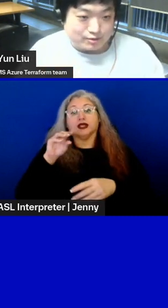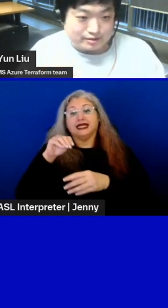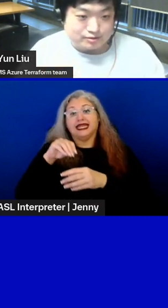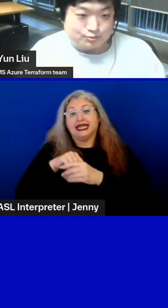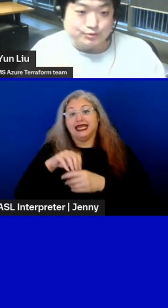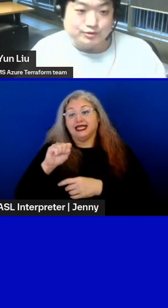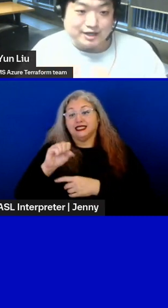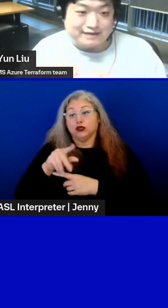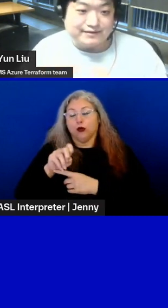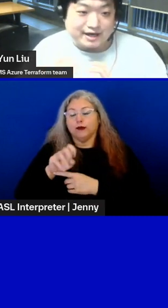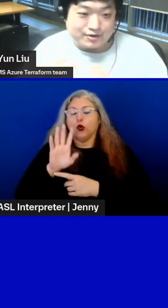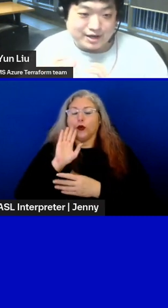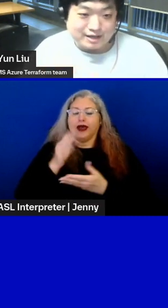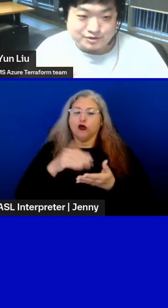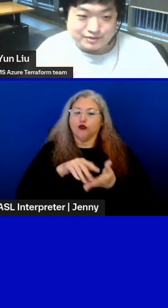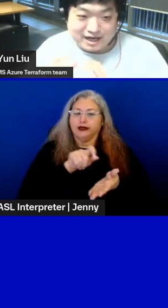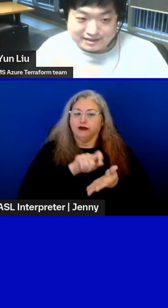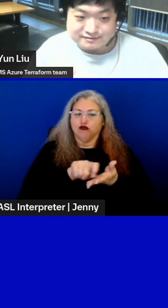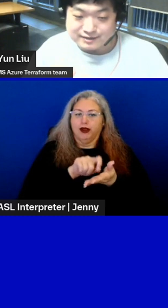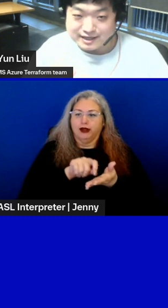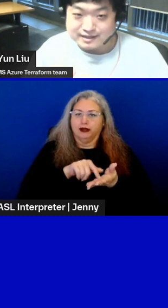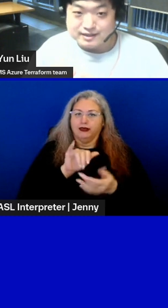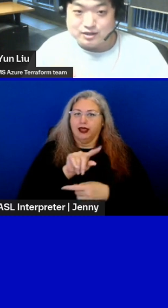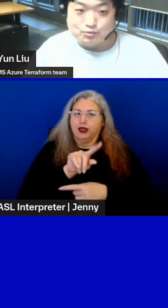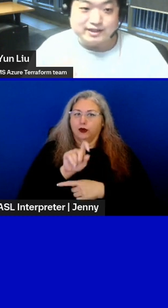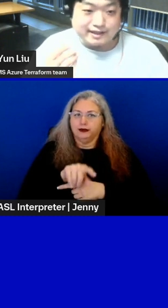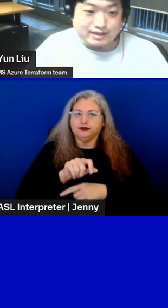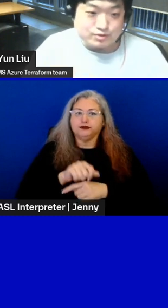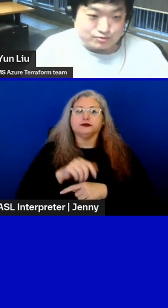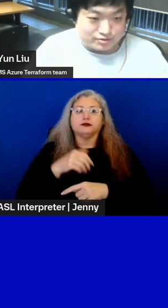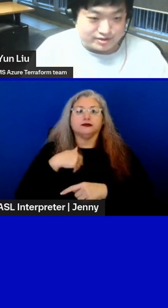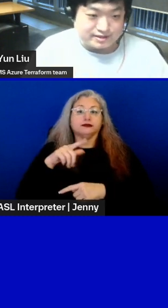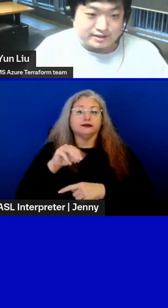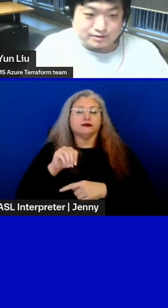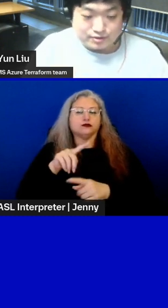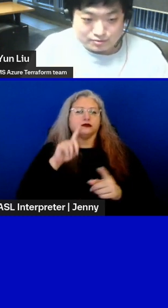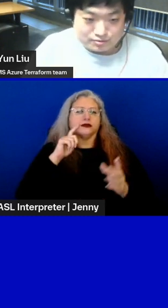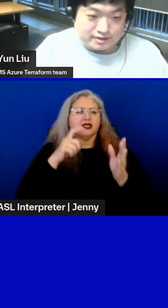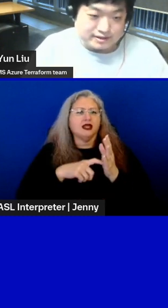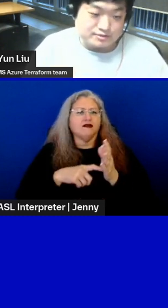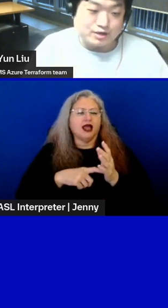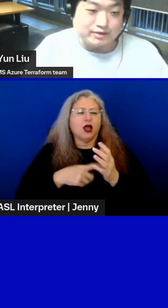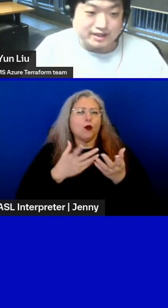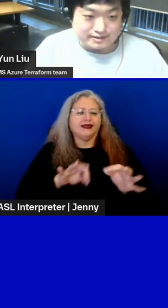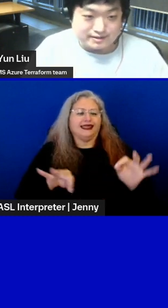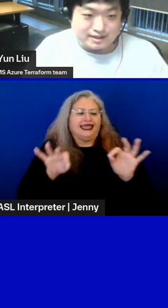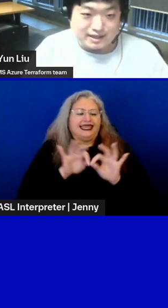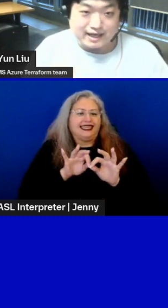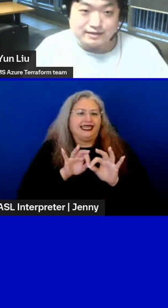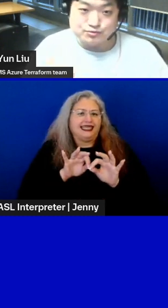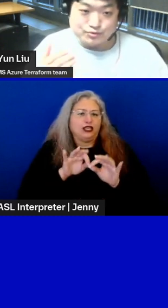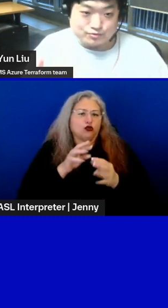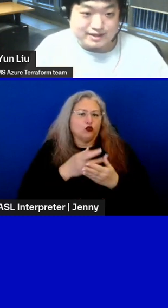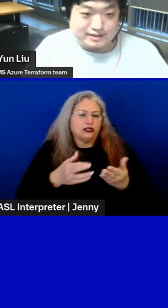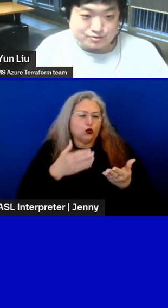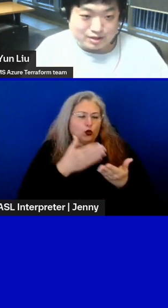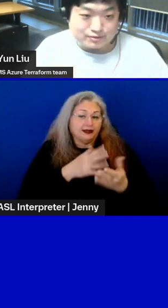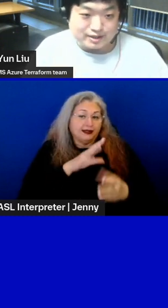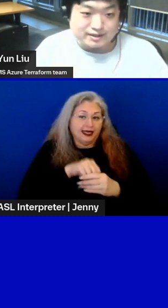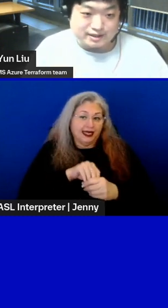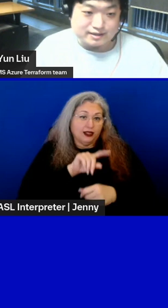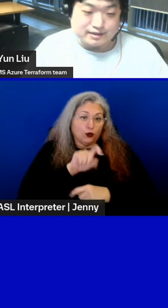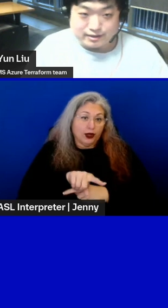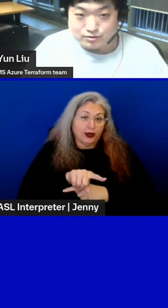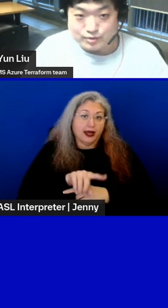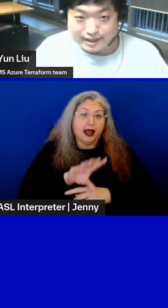this query. We will have LLM to identify what the key resources in this query is, and to rewrite this